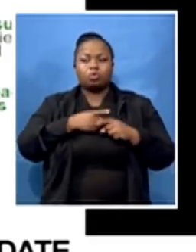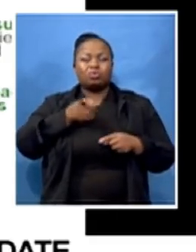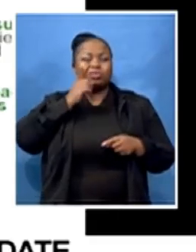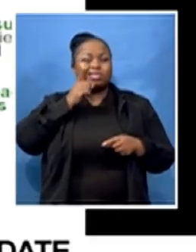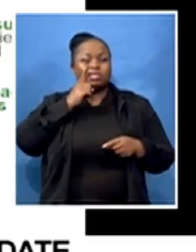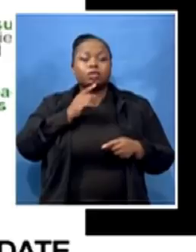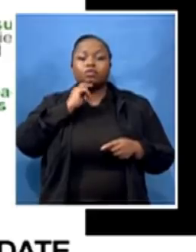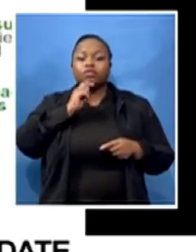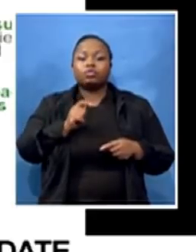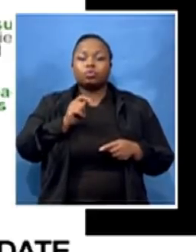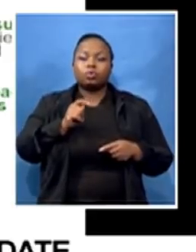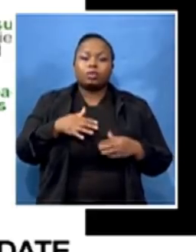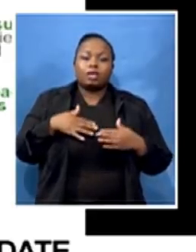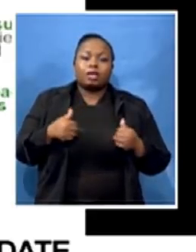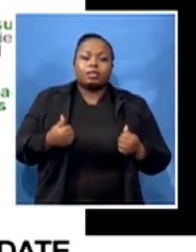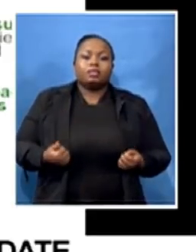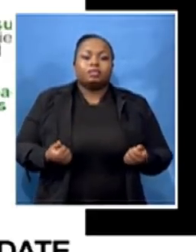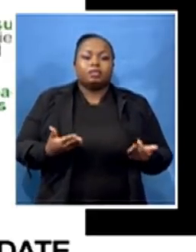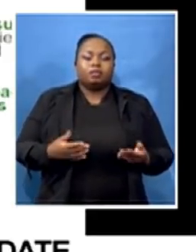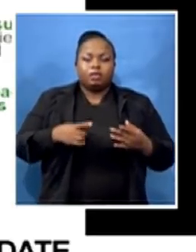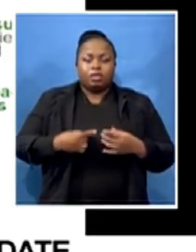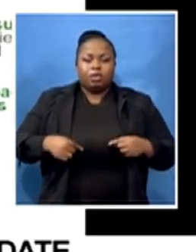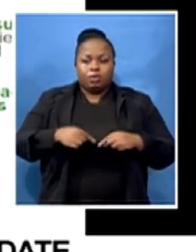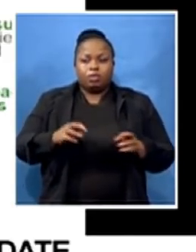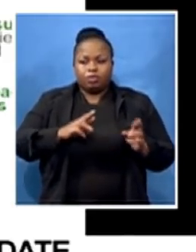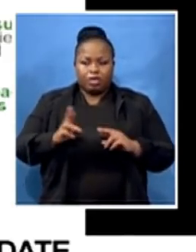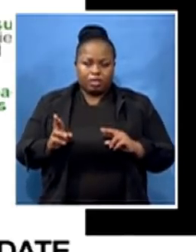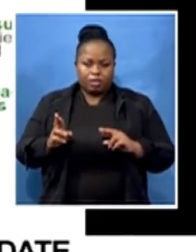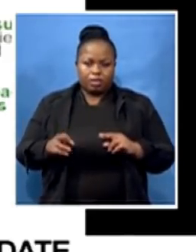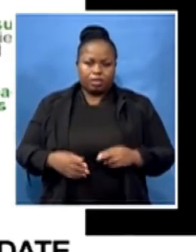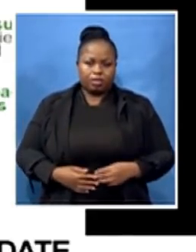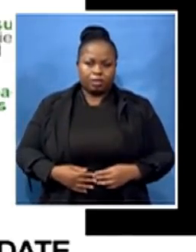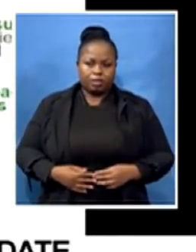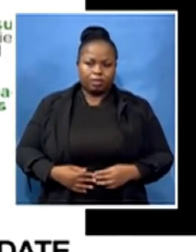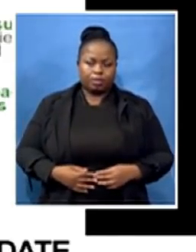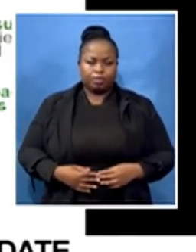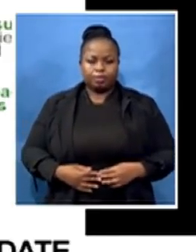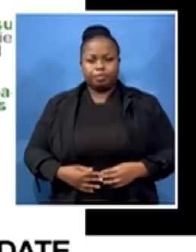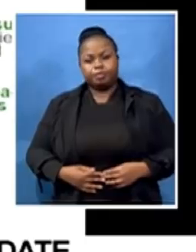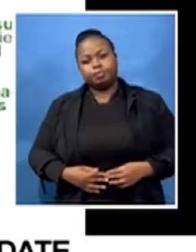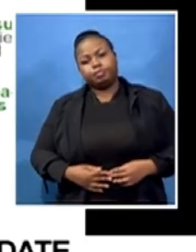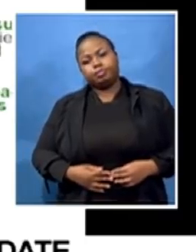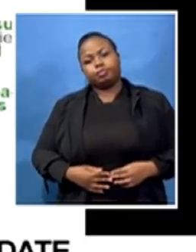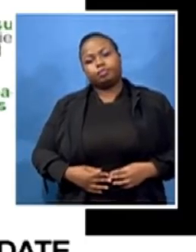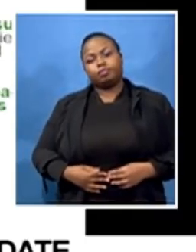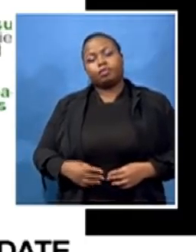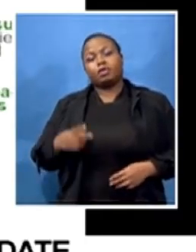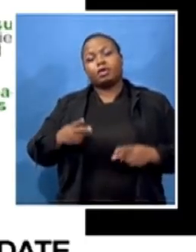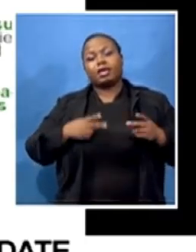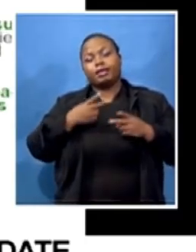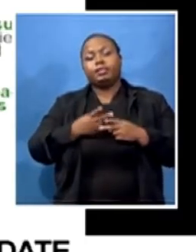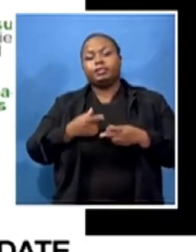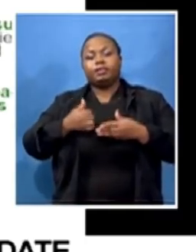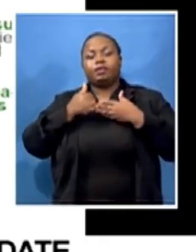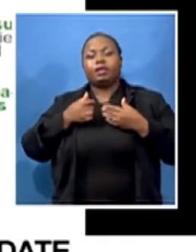services. And these extraordinary measures have assisted us, because we're at the beginning of the lockdown,